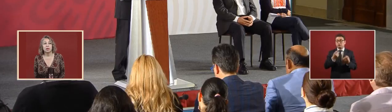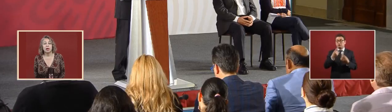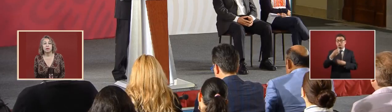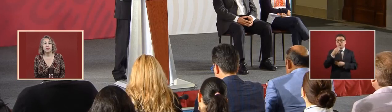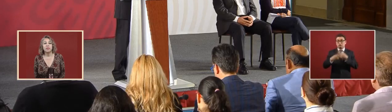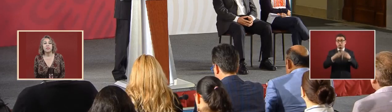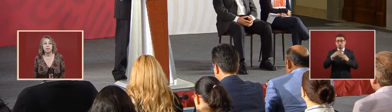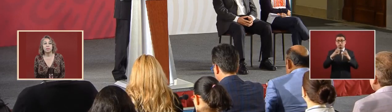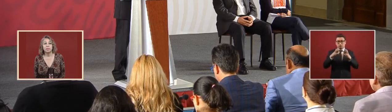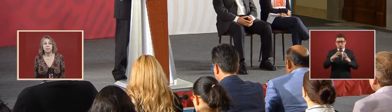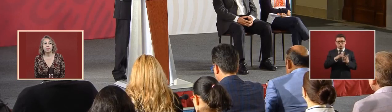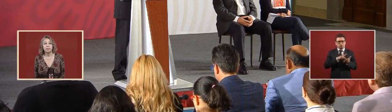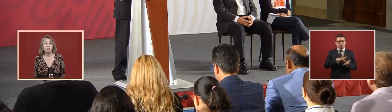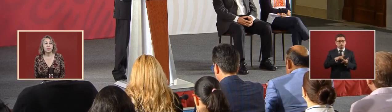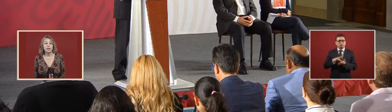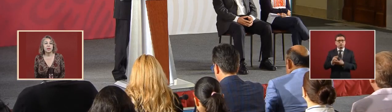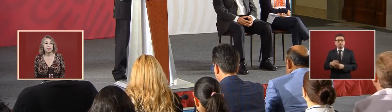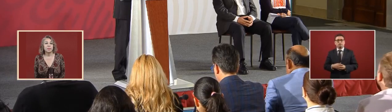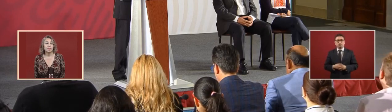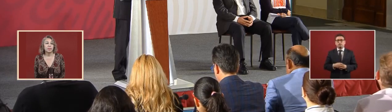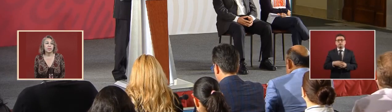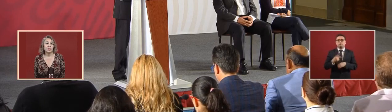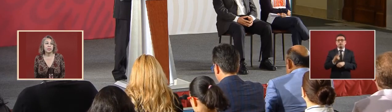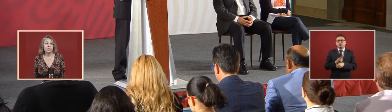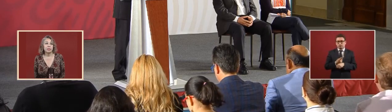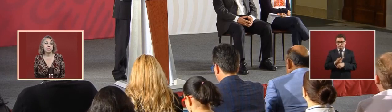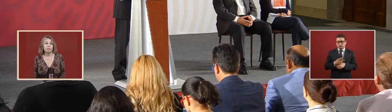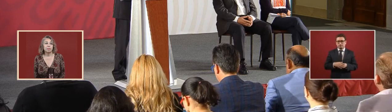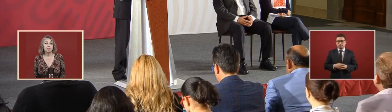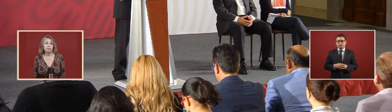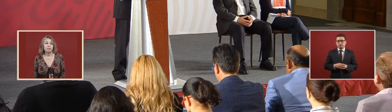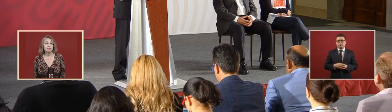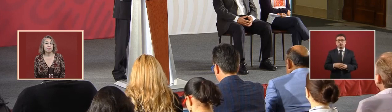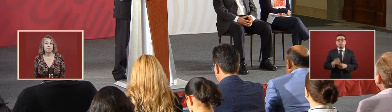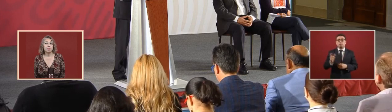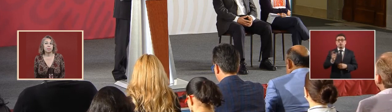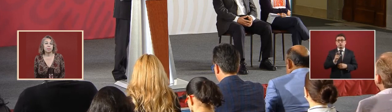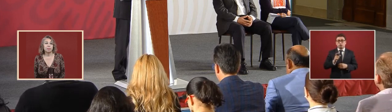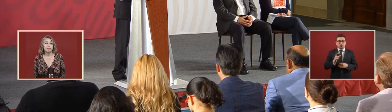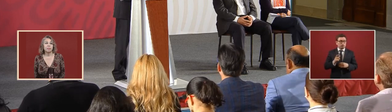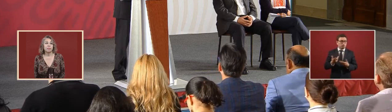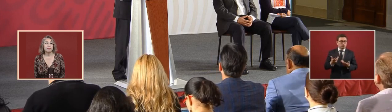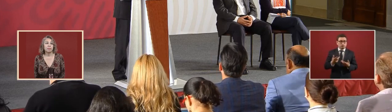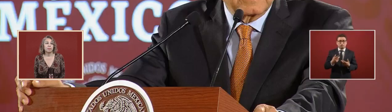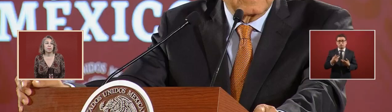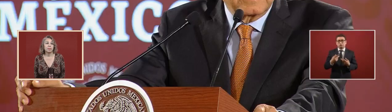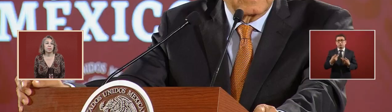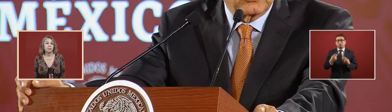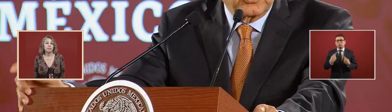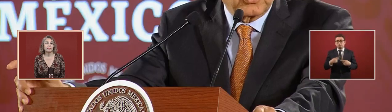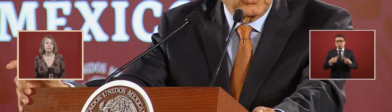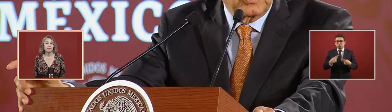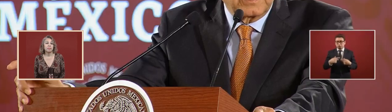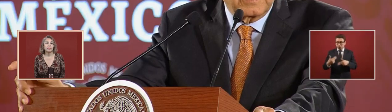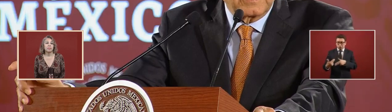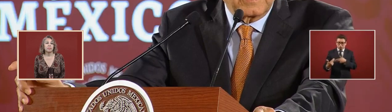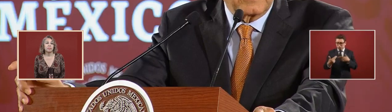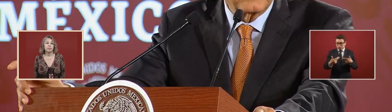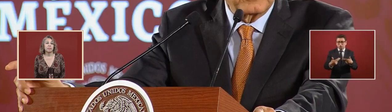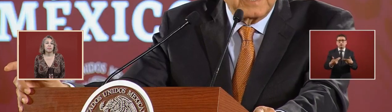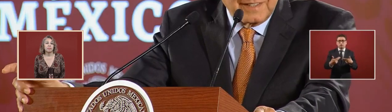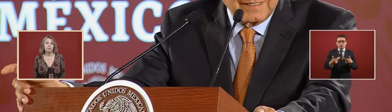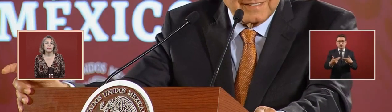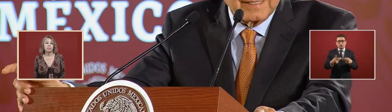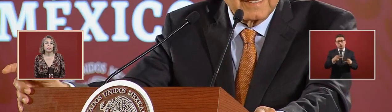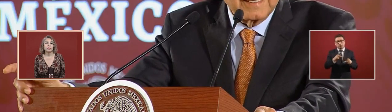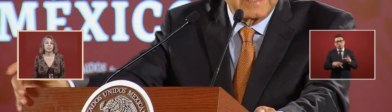Algunos, a few of them. Que le dejan una parte reducida de su fortuna a